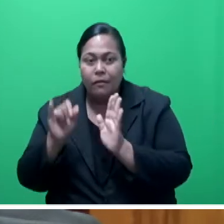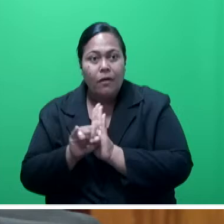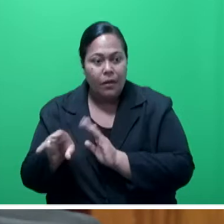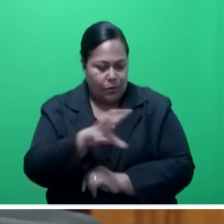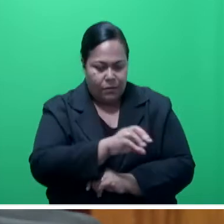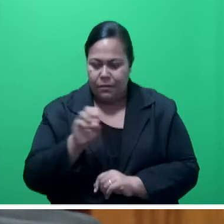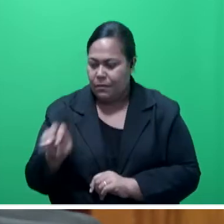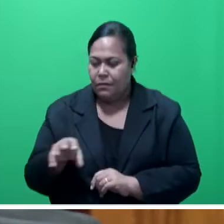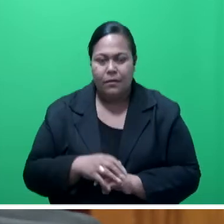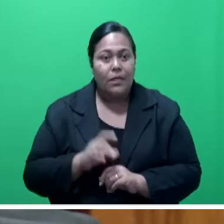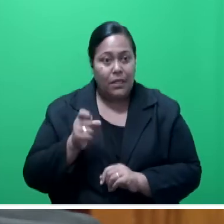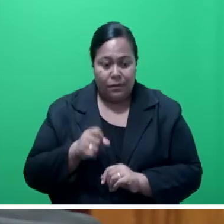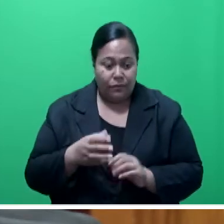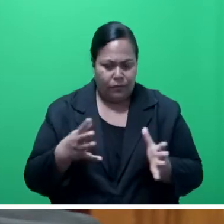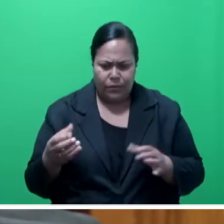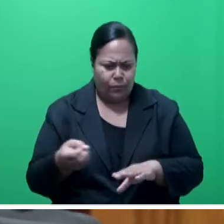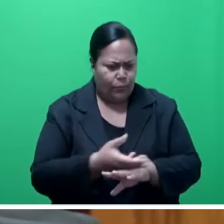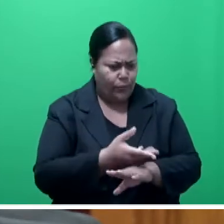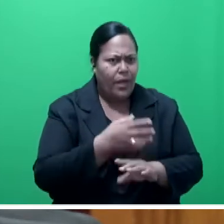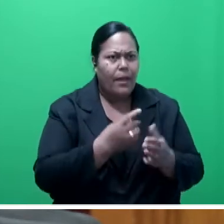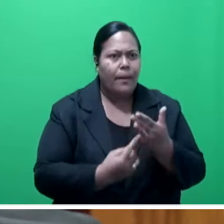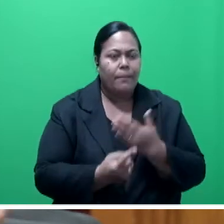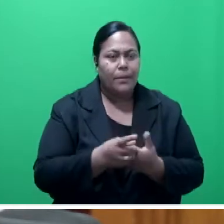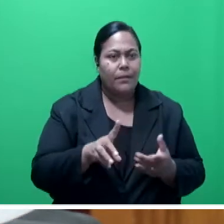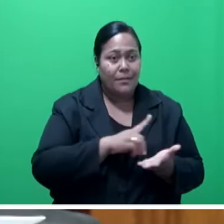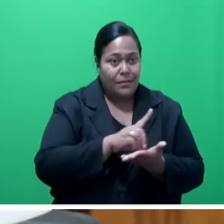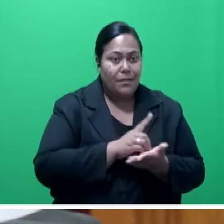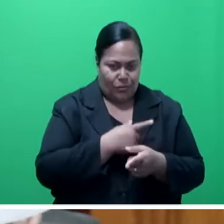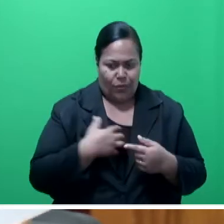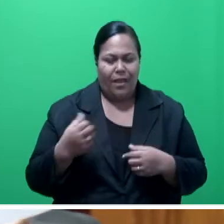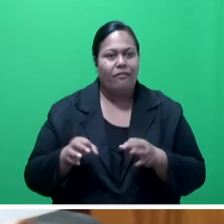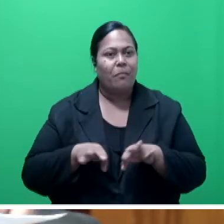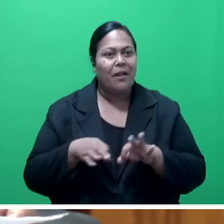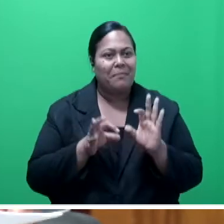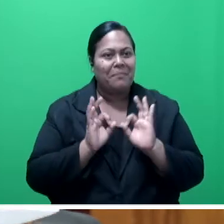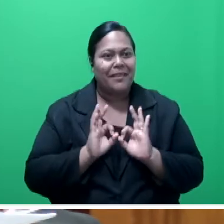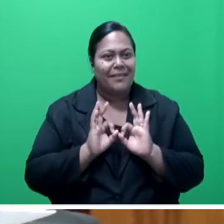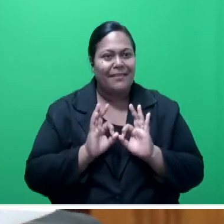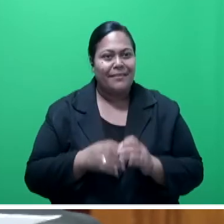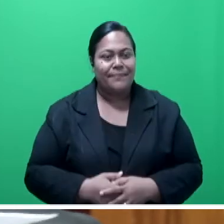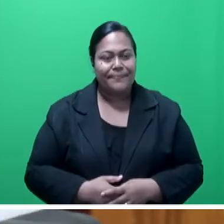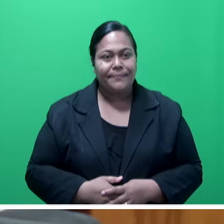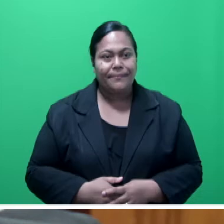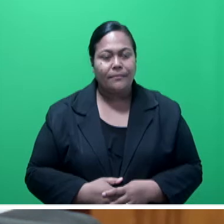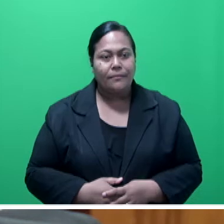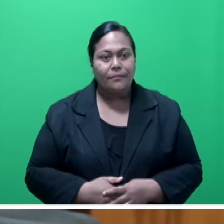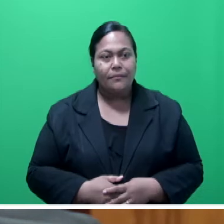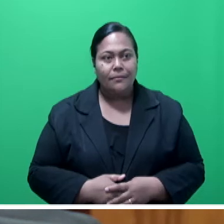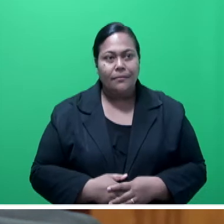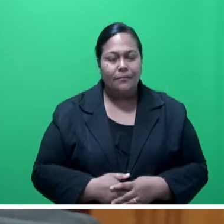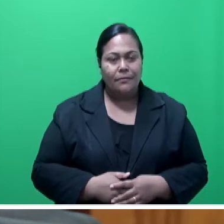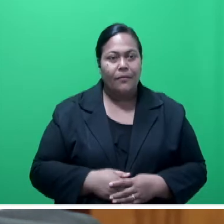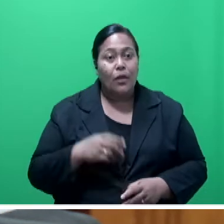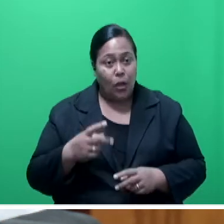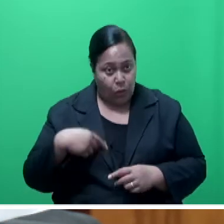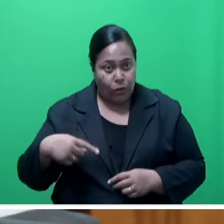if these breeds get infected at one of our stations, we have got backup plan. So, Mr. Speaker, this is the continuous